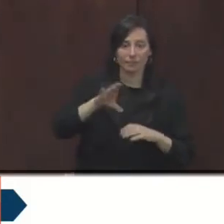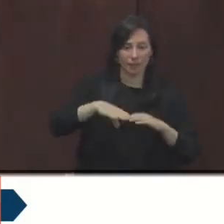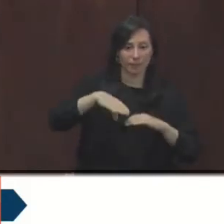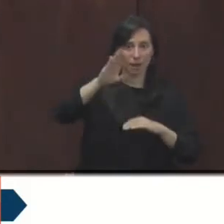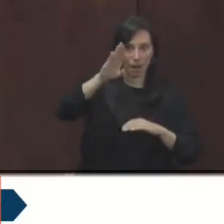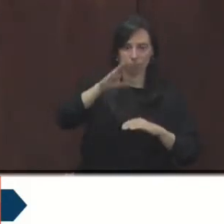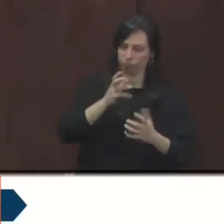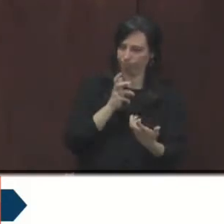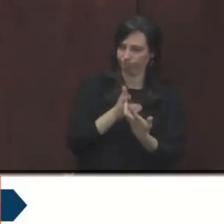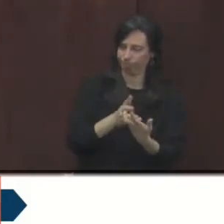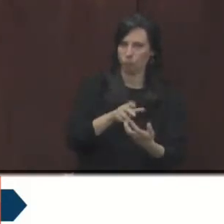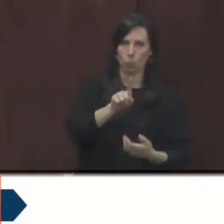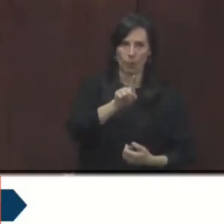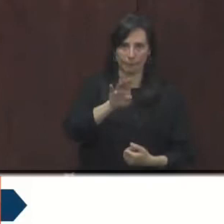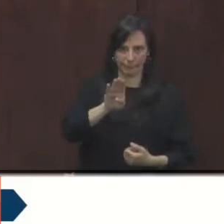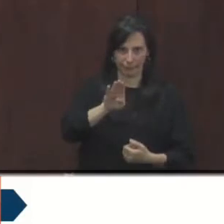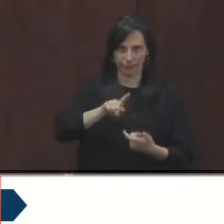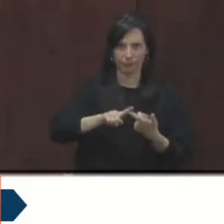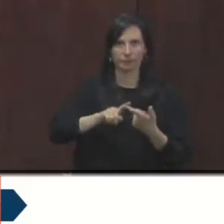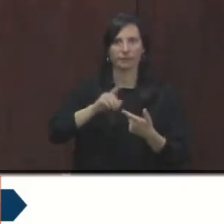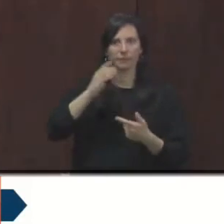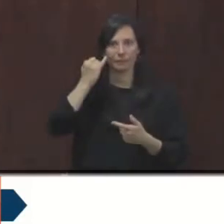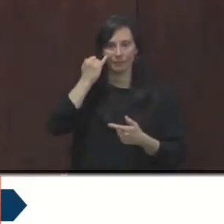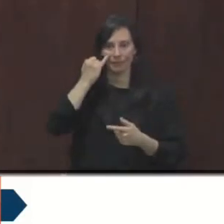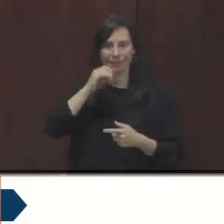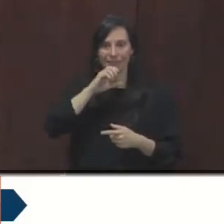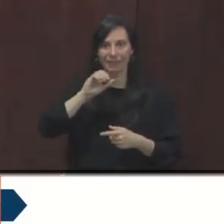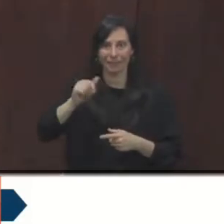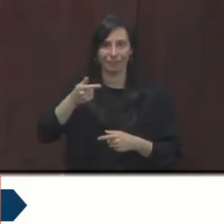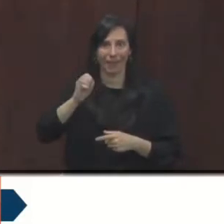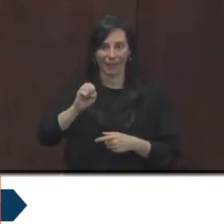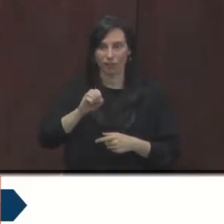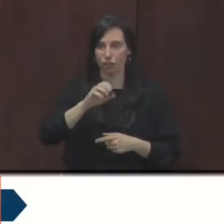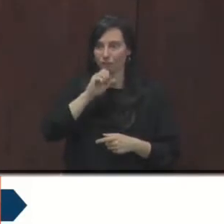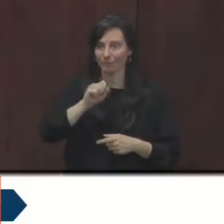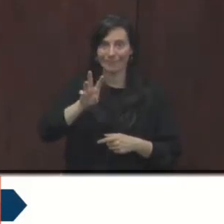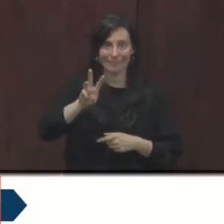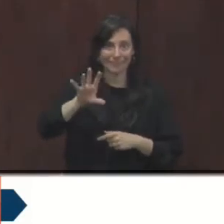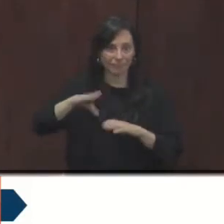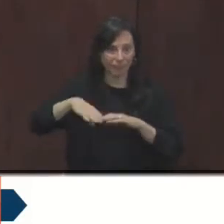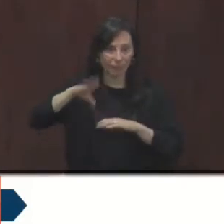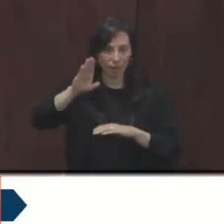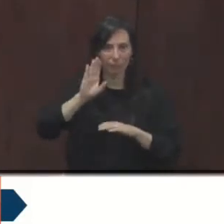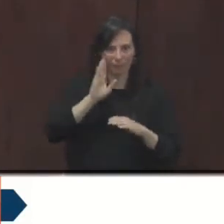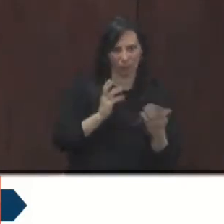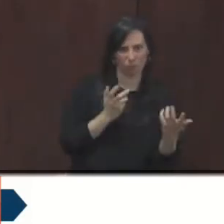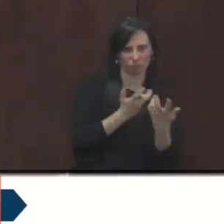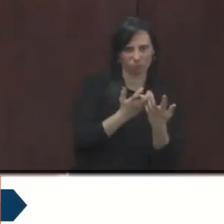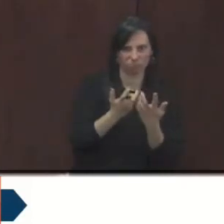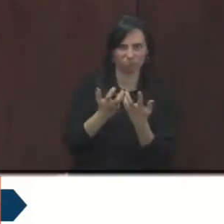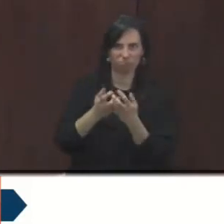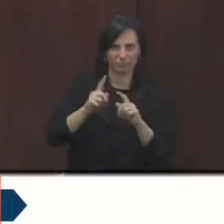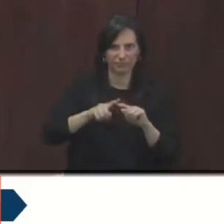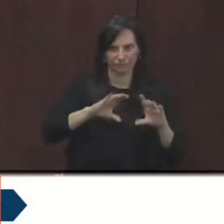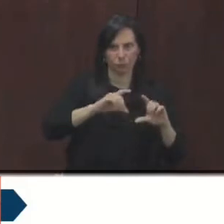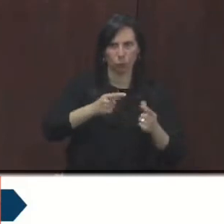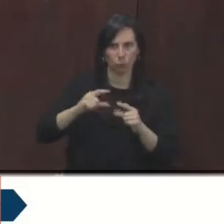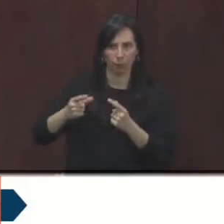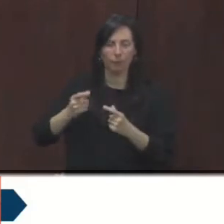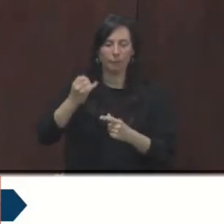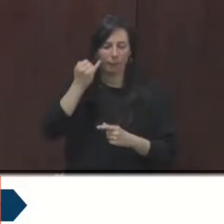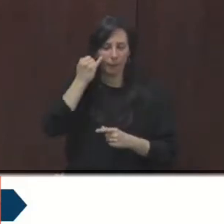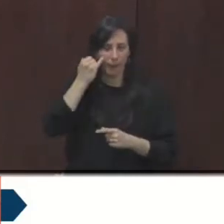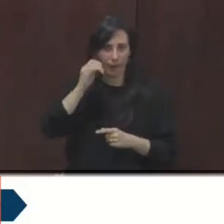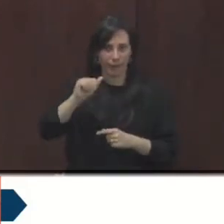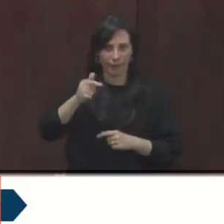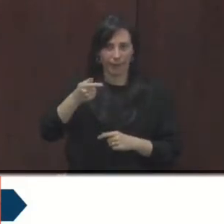If they're over 65 and meet that criteria, they can get vaccinated at that time. Otherwise, they will be, that over 65 will be in the